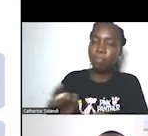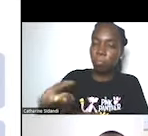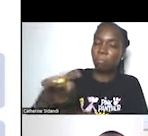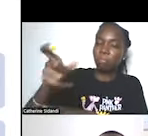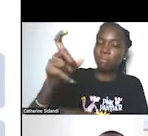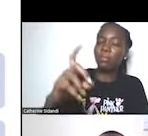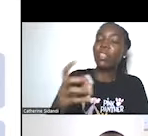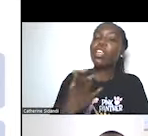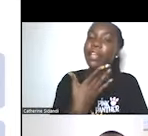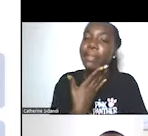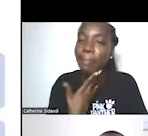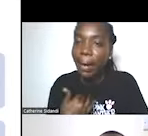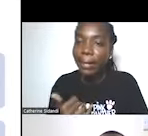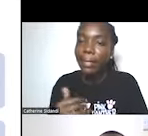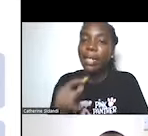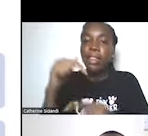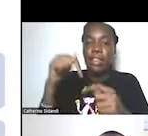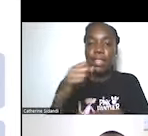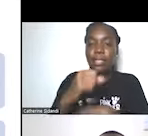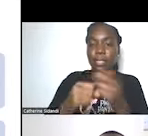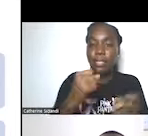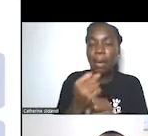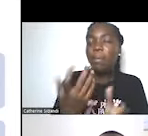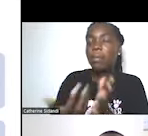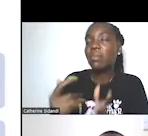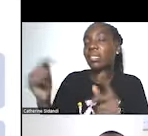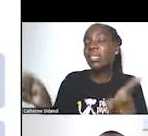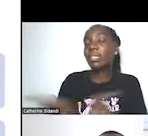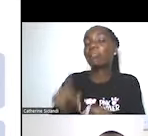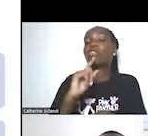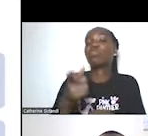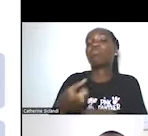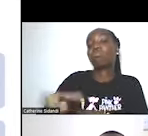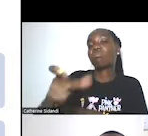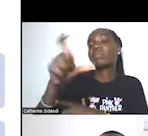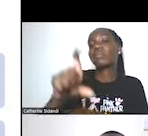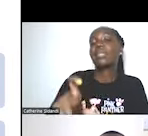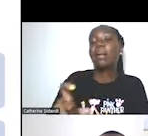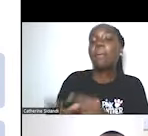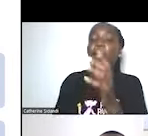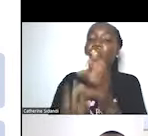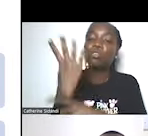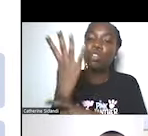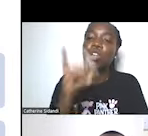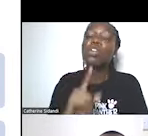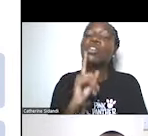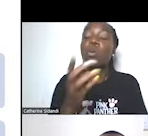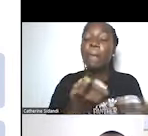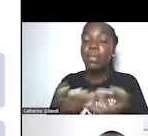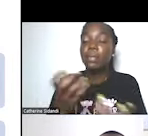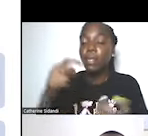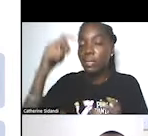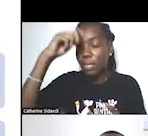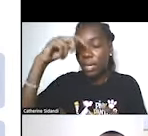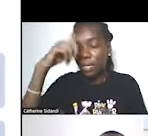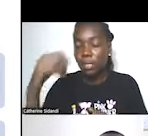the same demand, so kindly increase the production. That is the business intelligence person speaking. That we